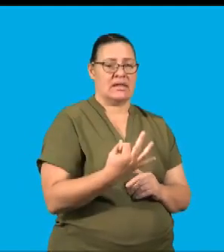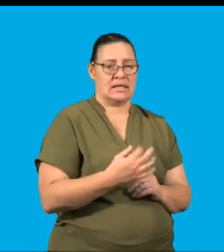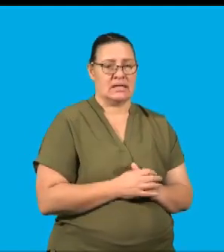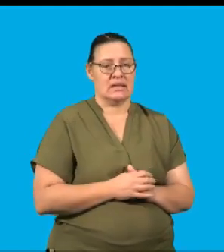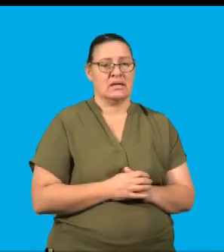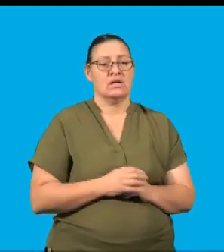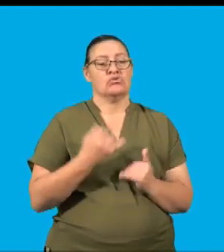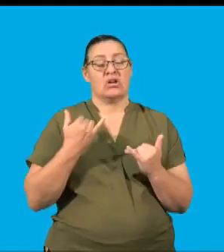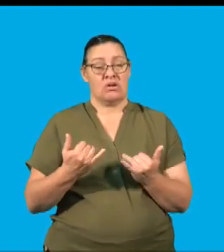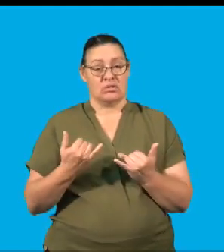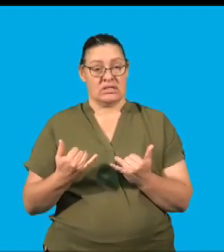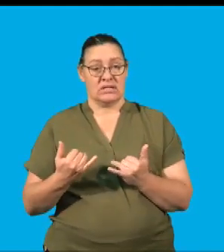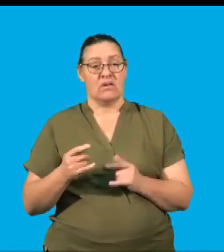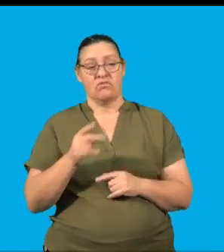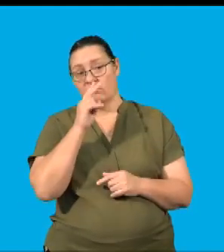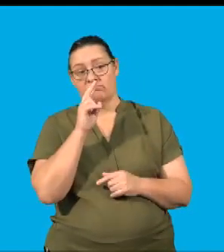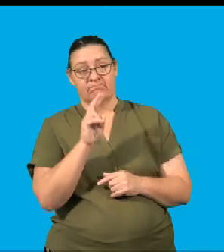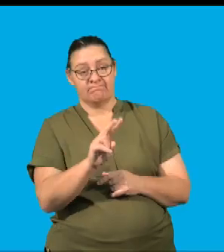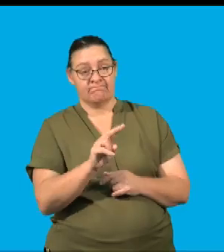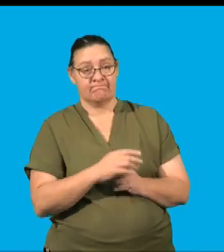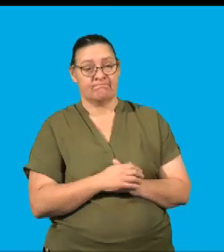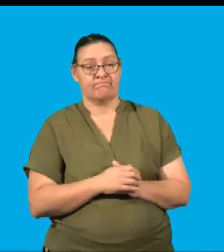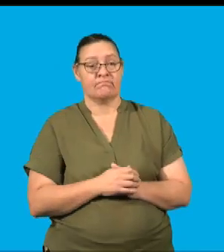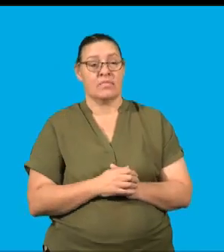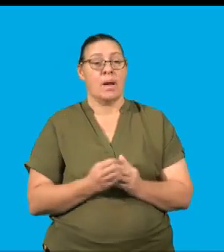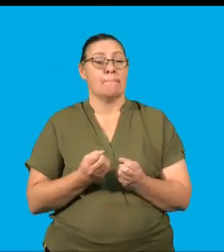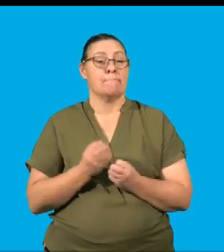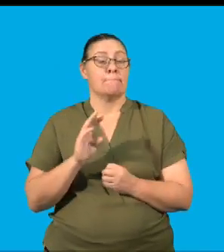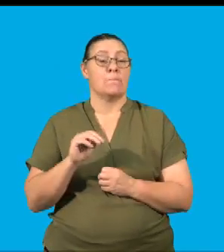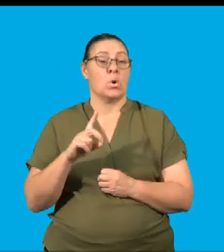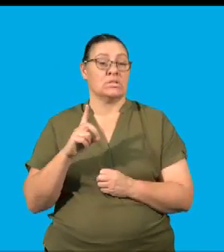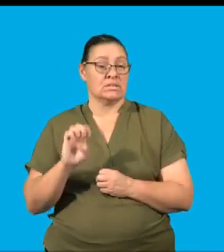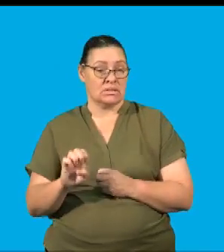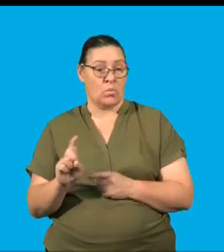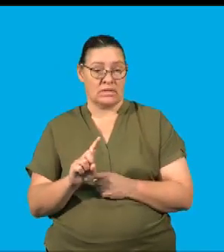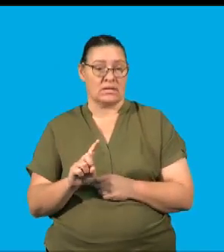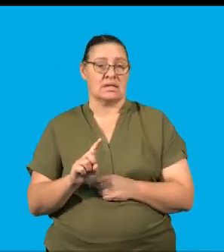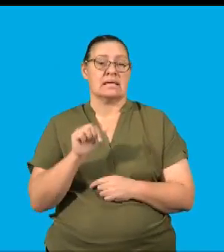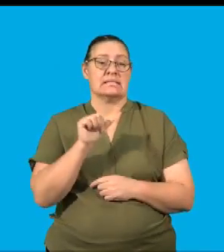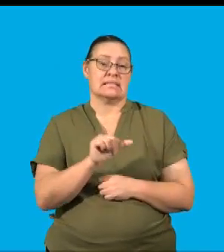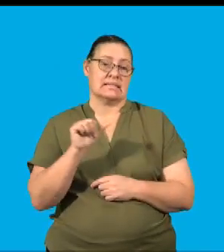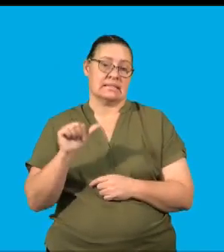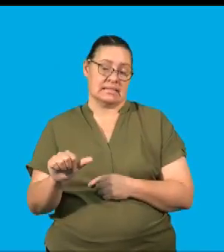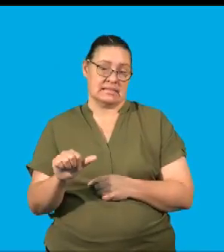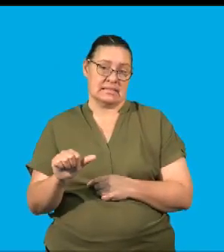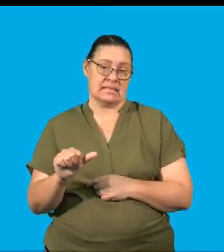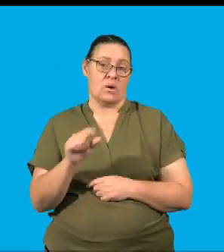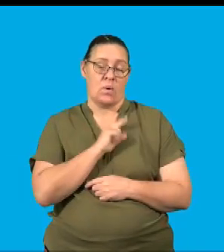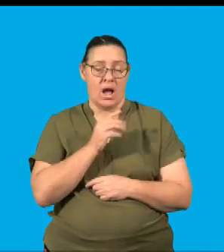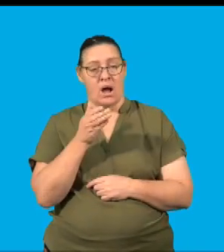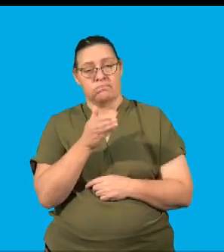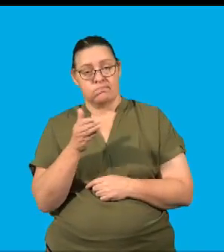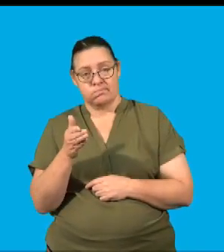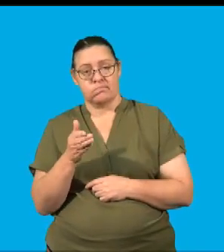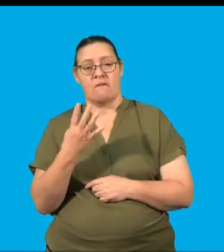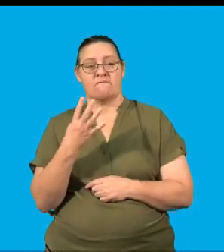here? 3. So currently, from what we are witnessing, the mode is what? Is 66, because 66